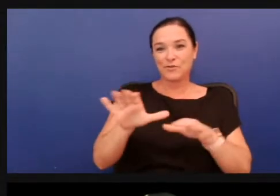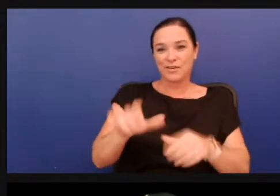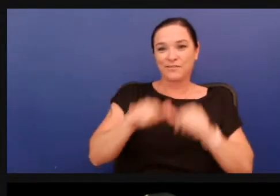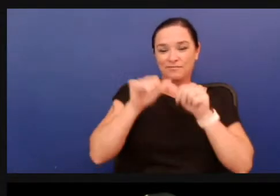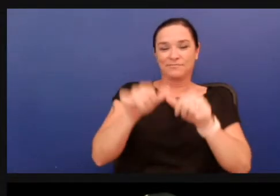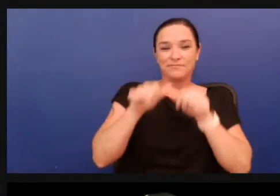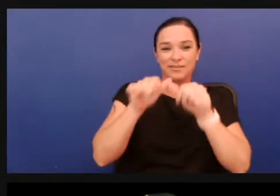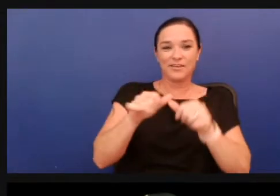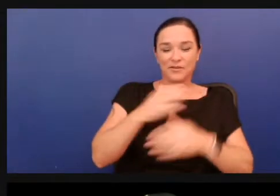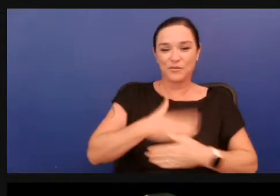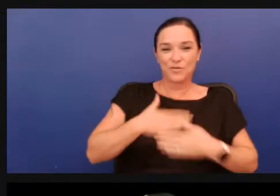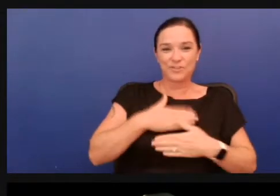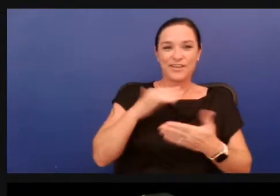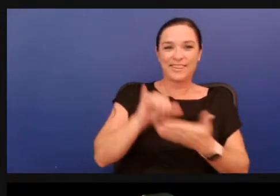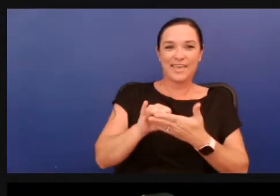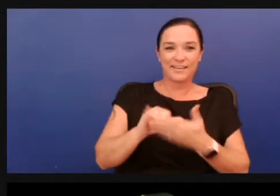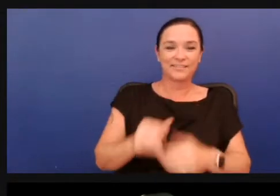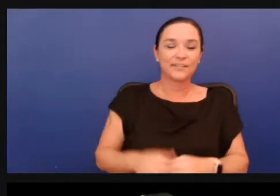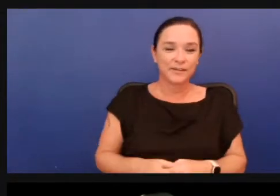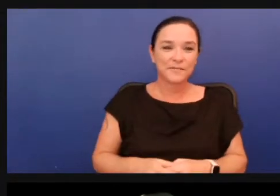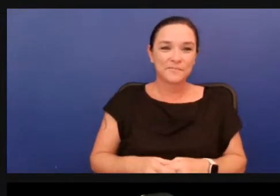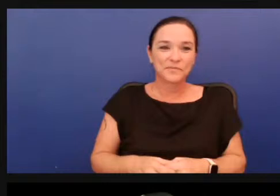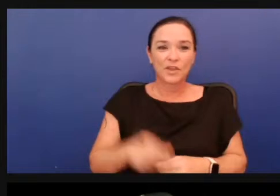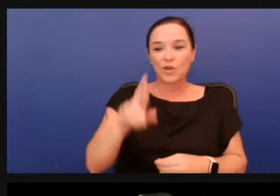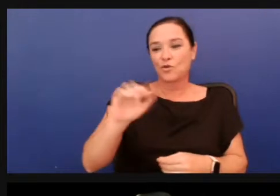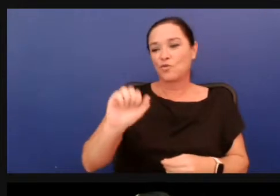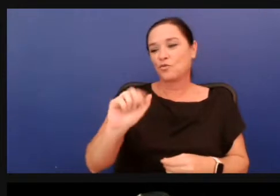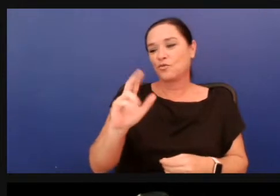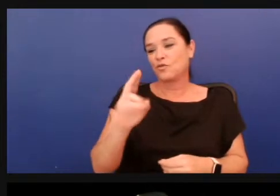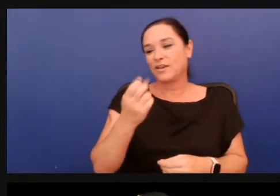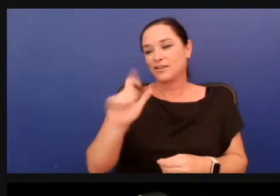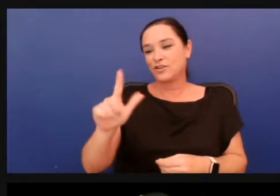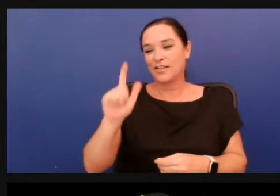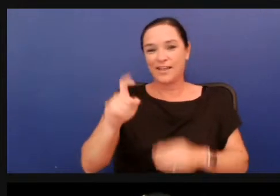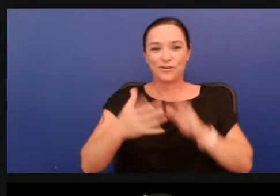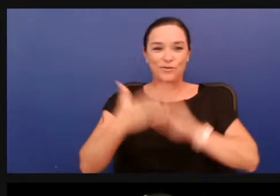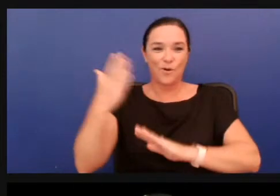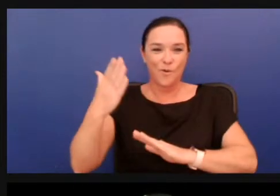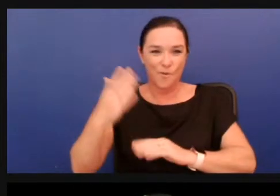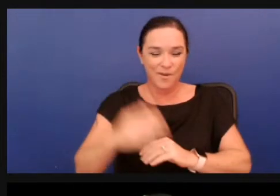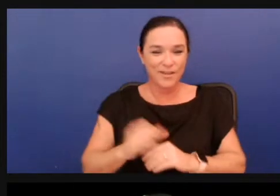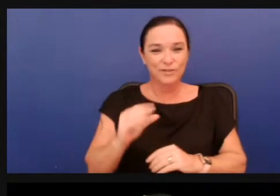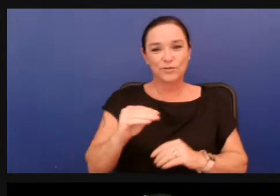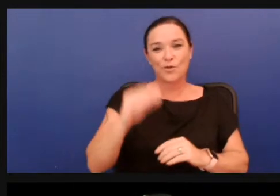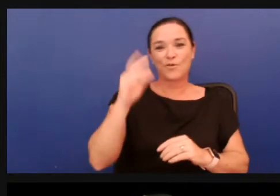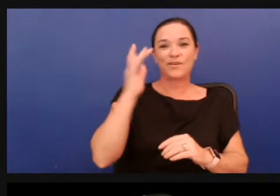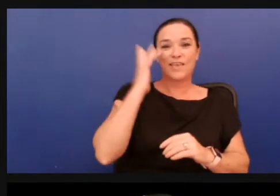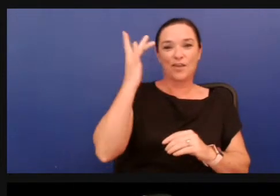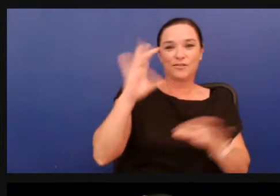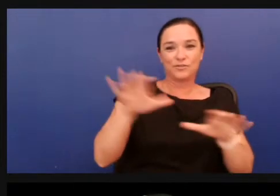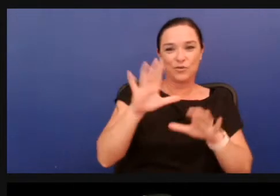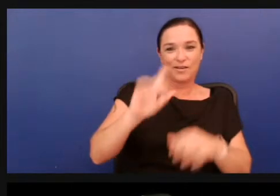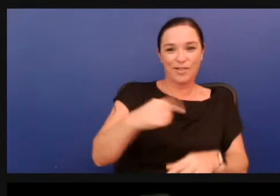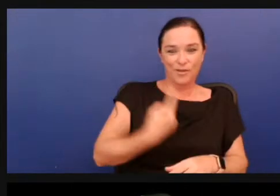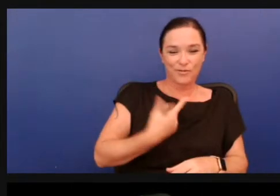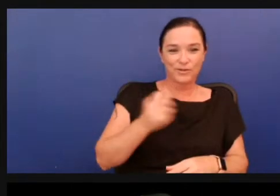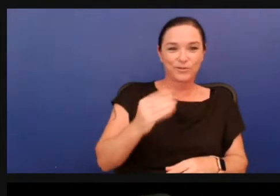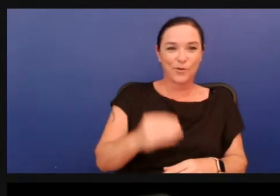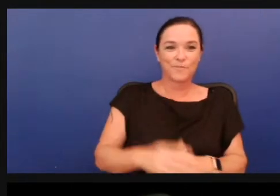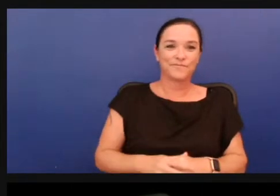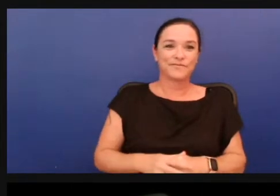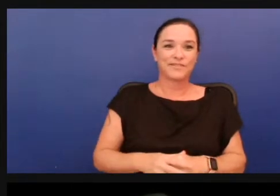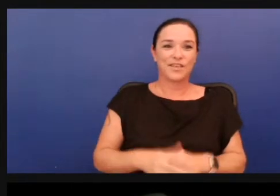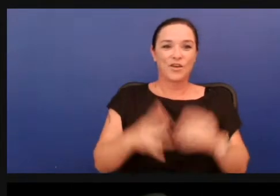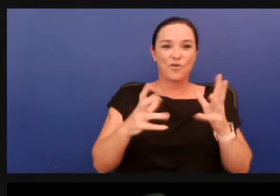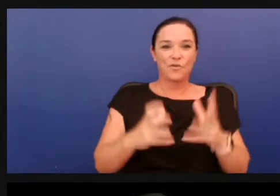We appreciate that, Carrie. Rachel had to take off, and so Carrie's been doing it solo. So just want to